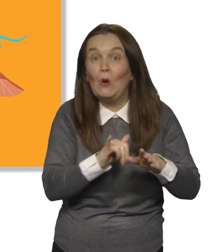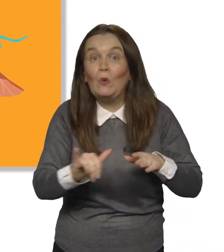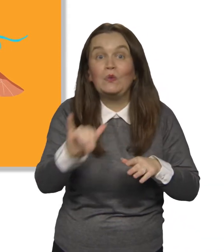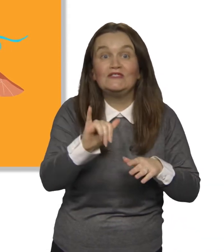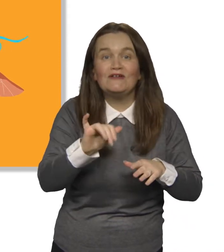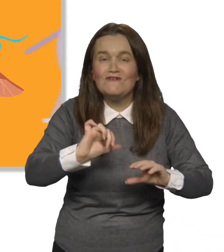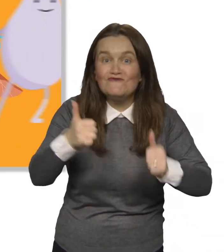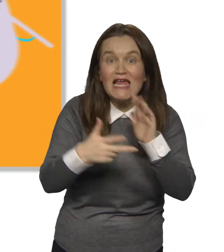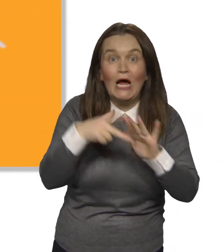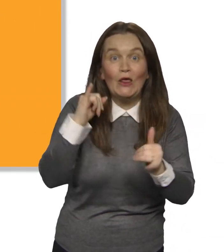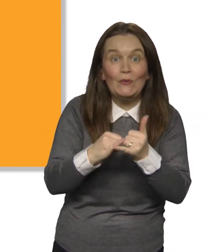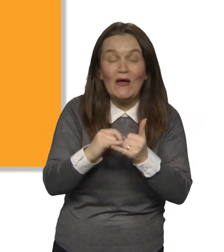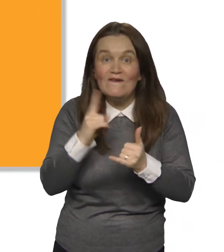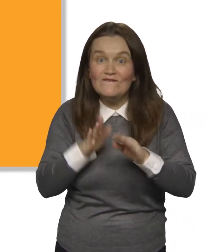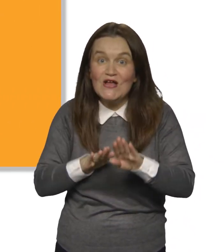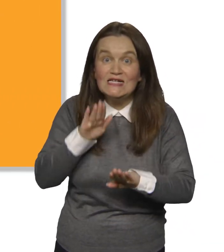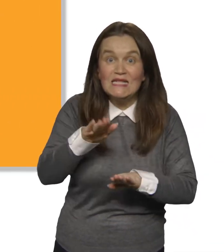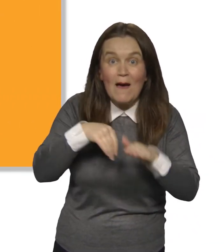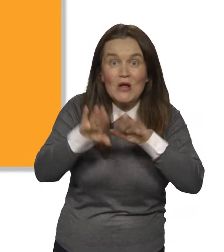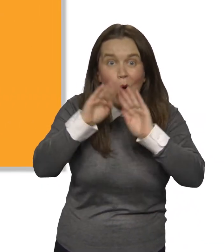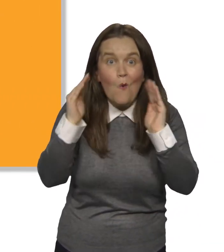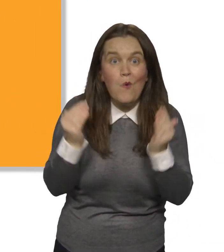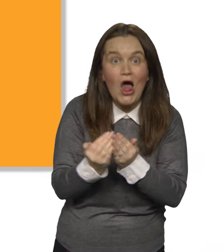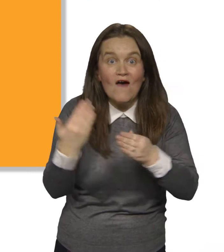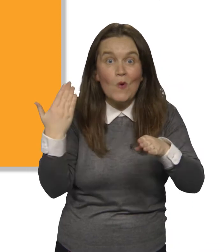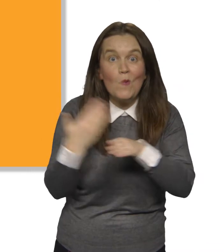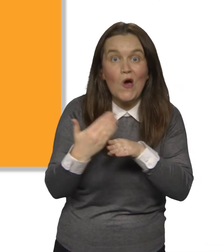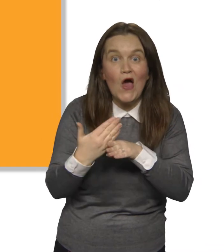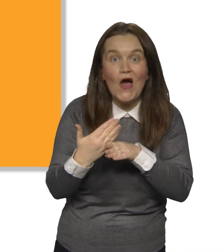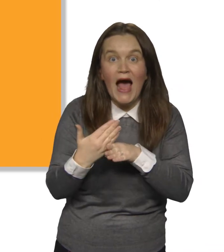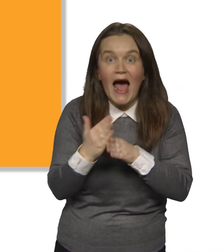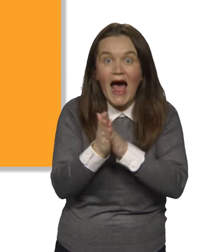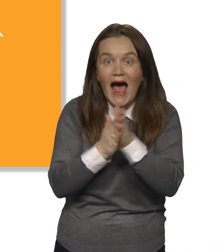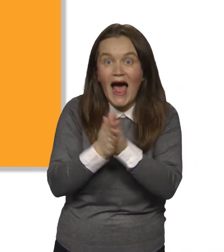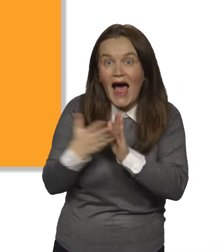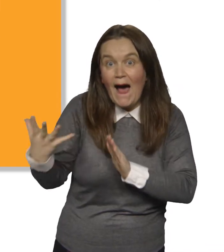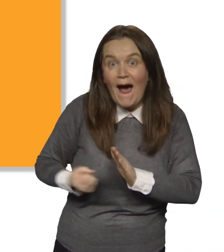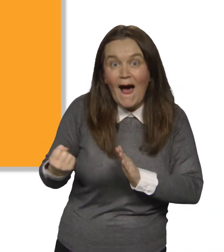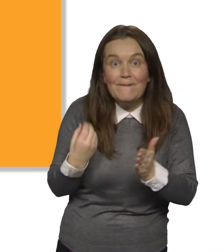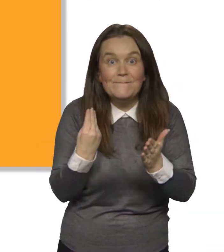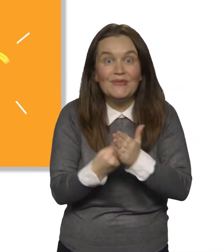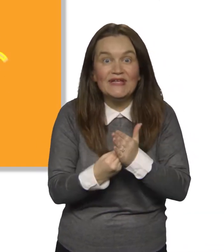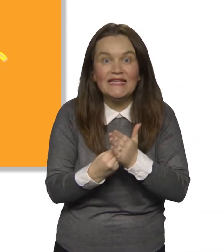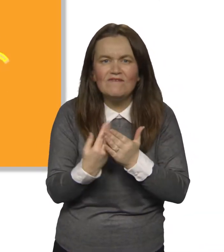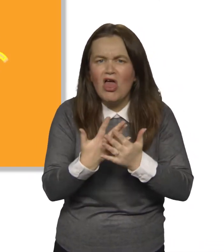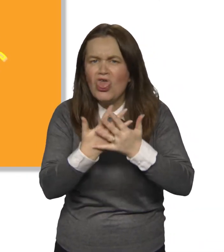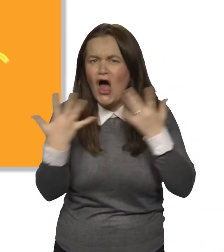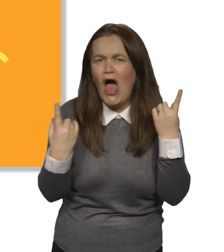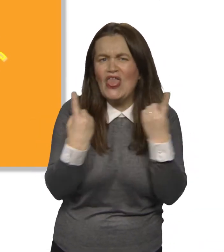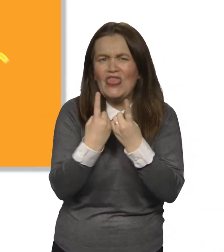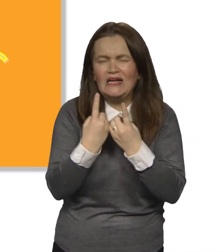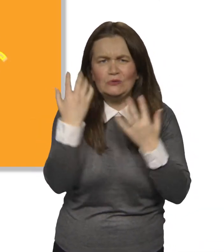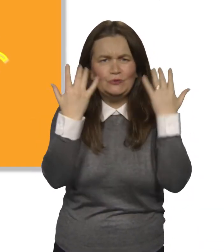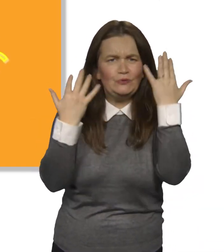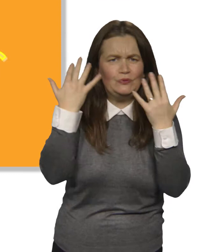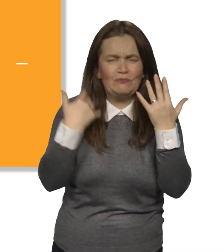it's great news. Your first step into the world of work, and some welcome cash. There are lots of things to think about. Have